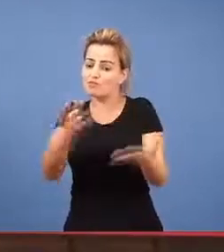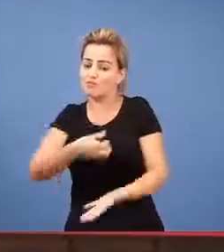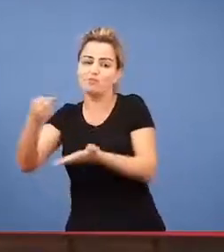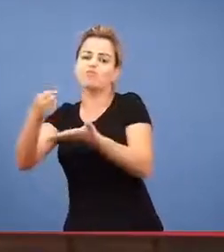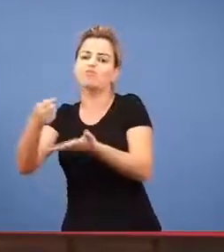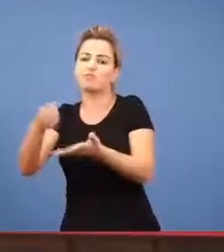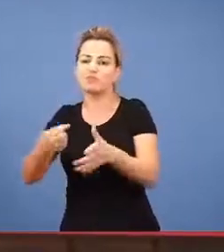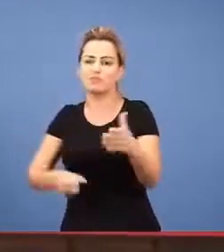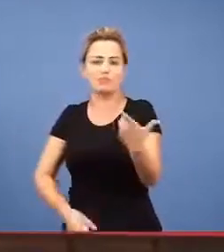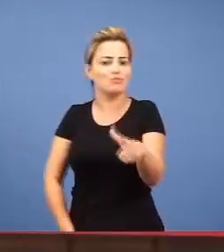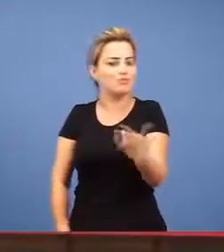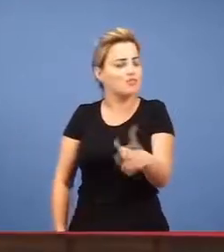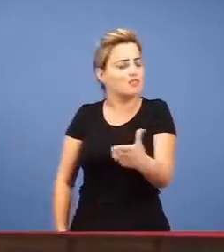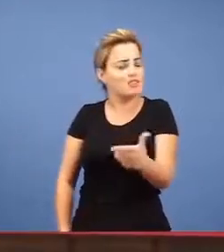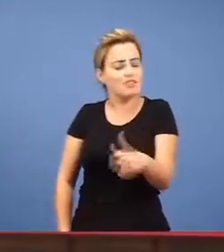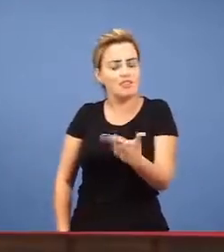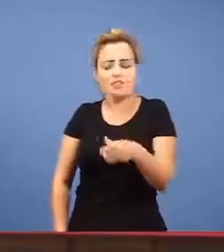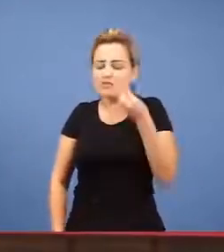day?